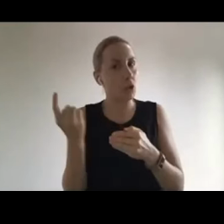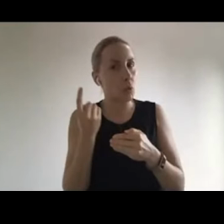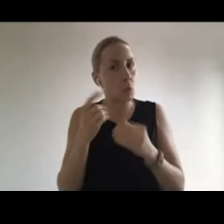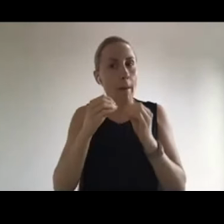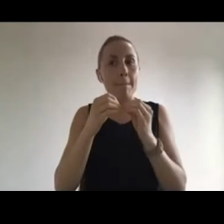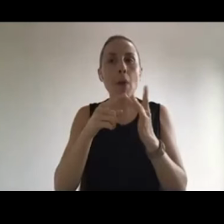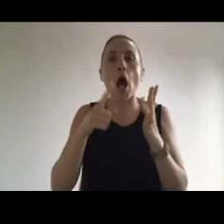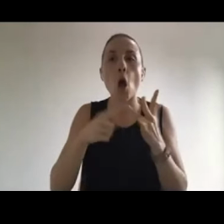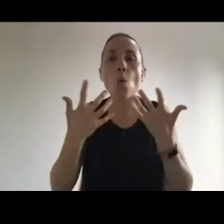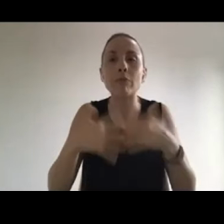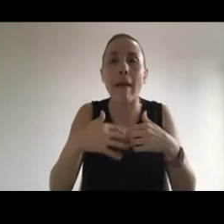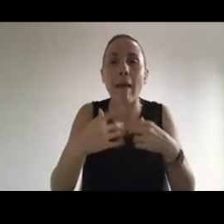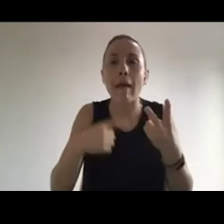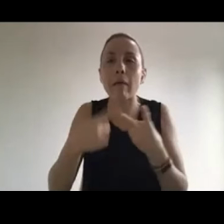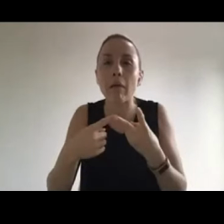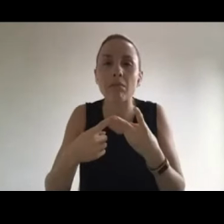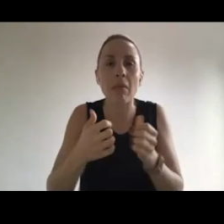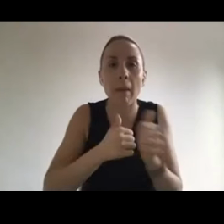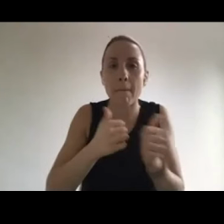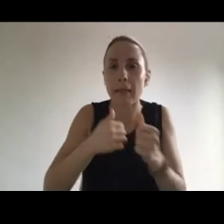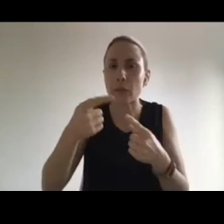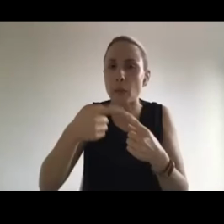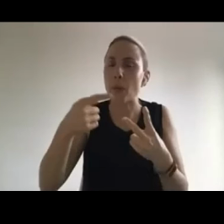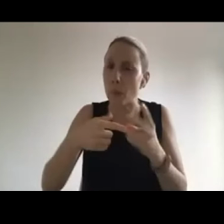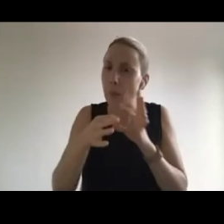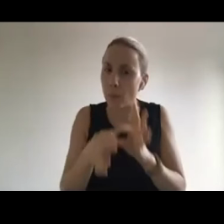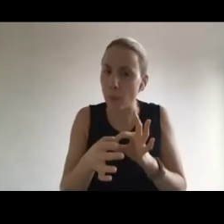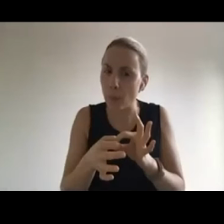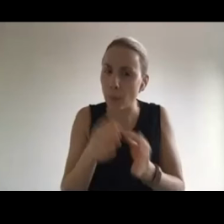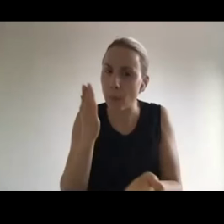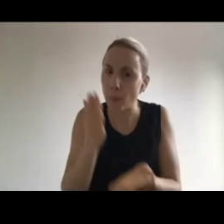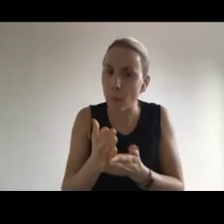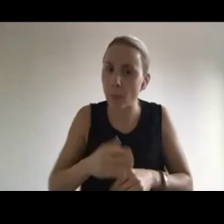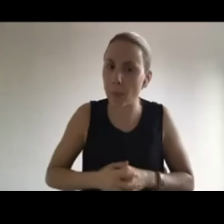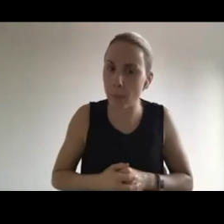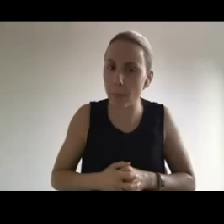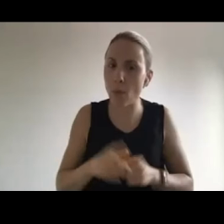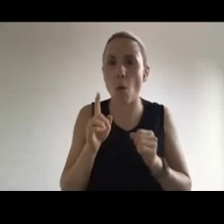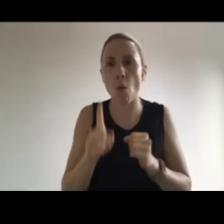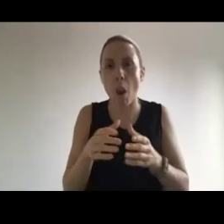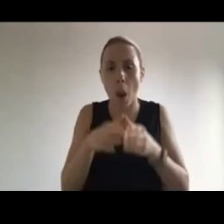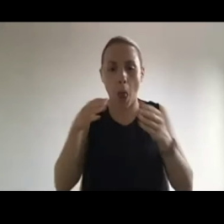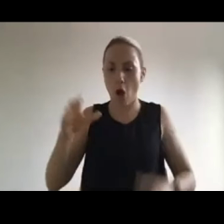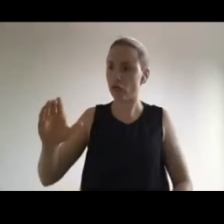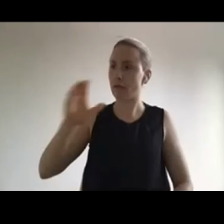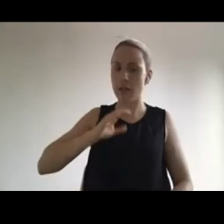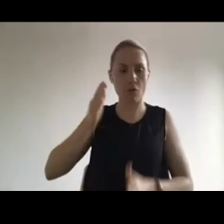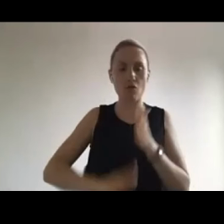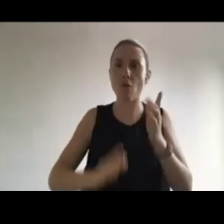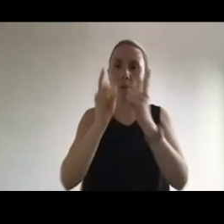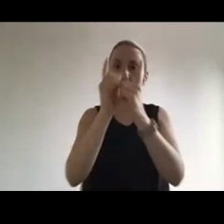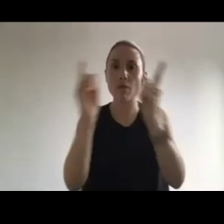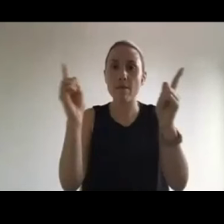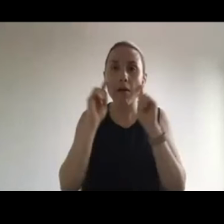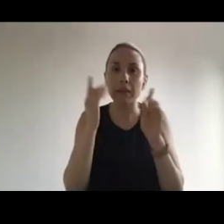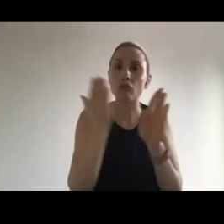from universities. And these developments are supported by large investments from both private and public